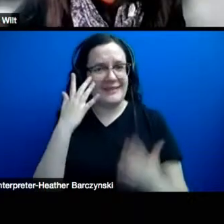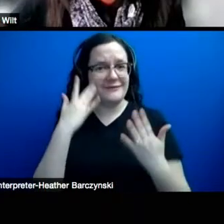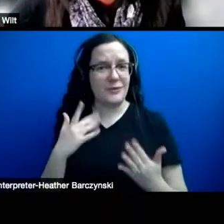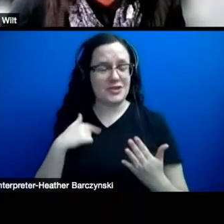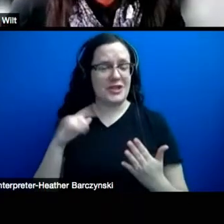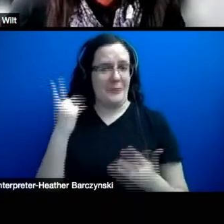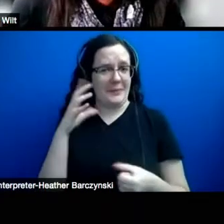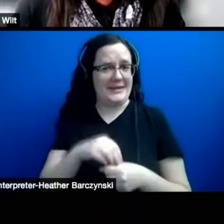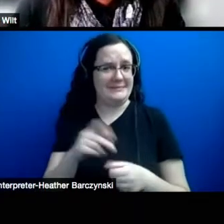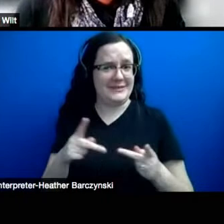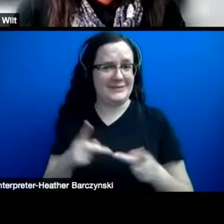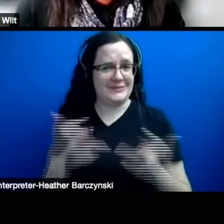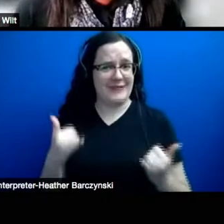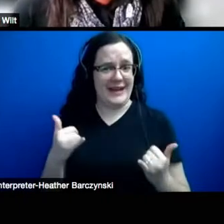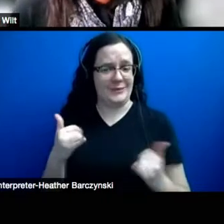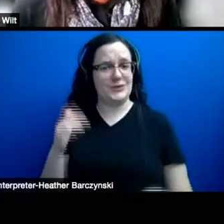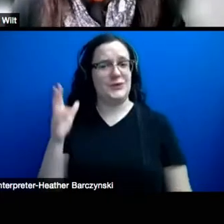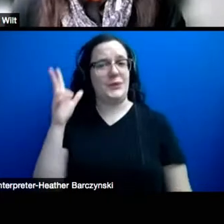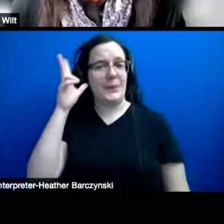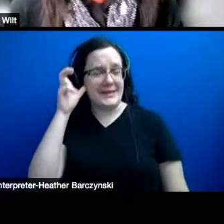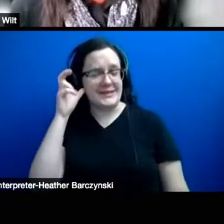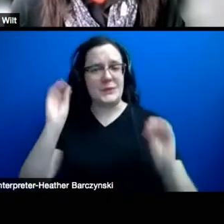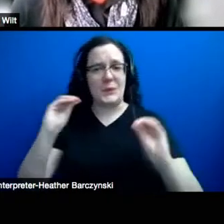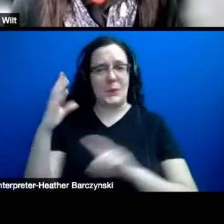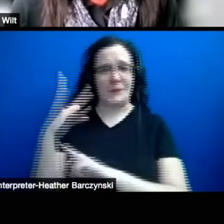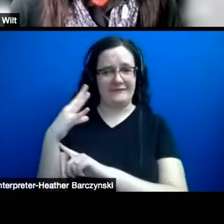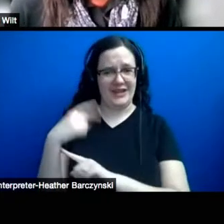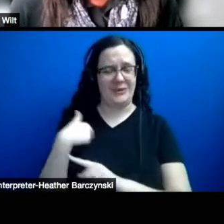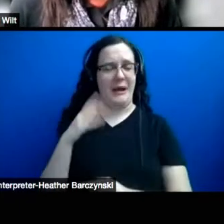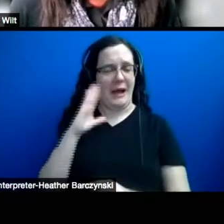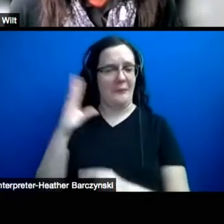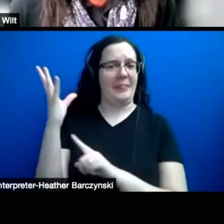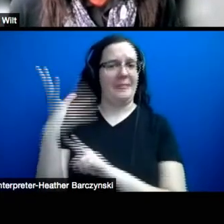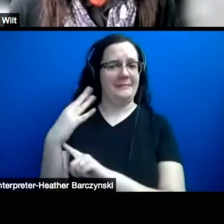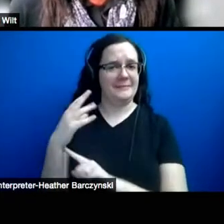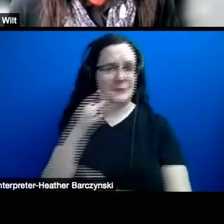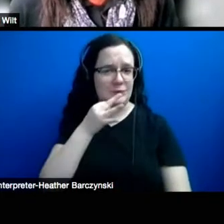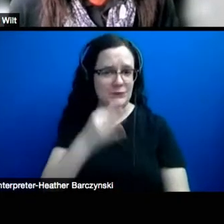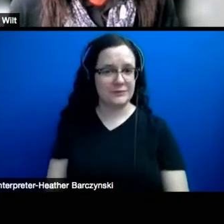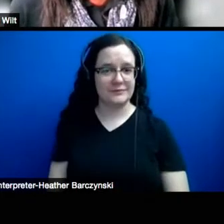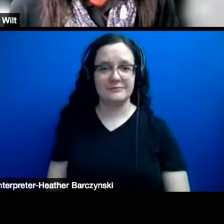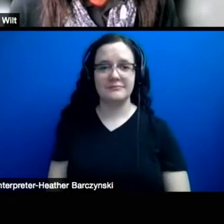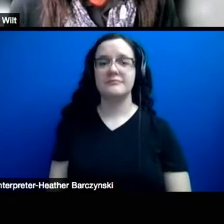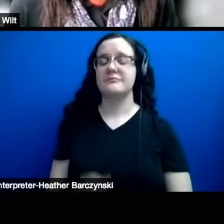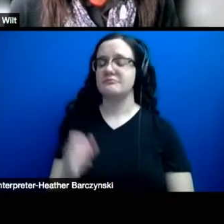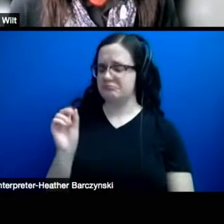in for the moment without video. Okay. I will join video shortly. That's fine.